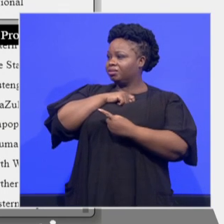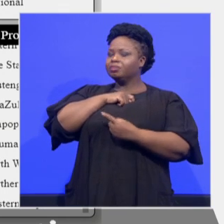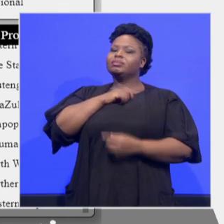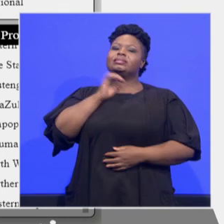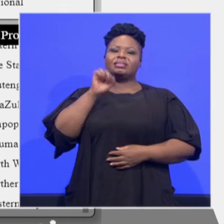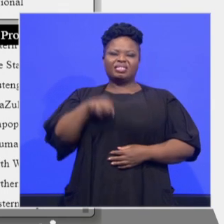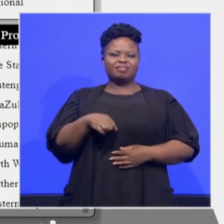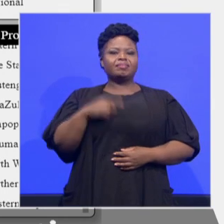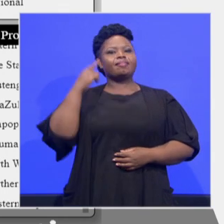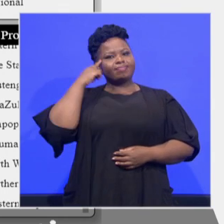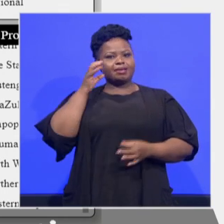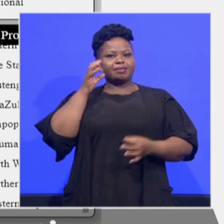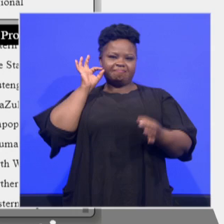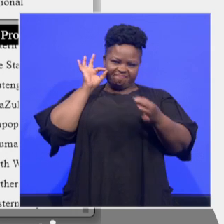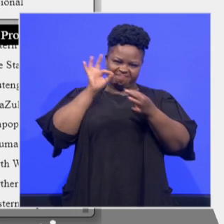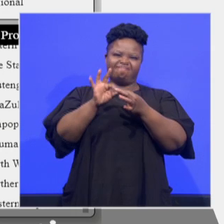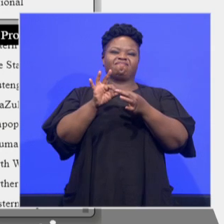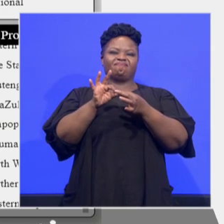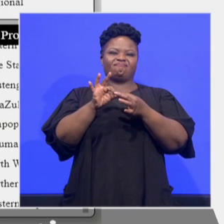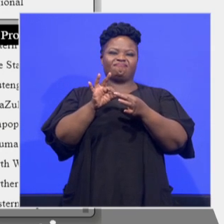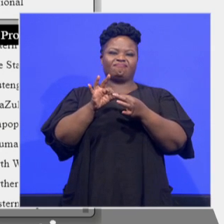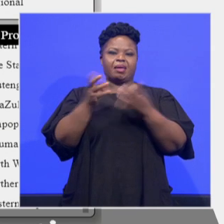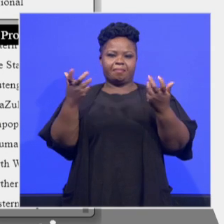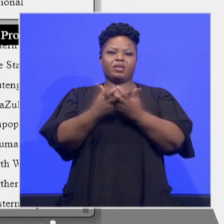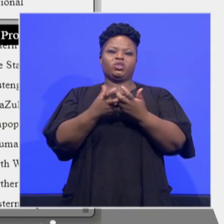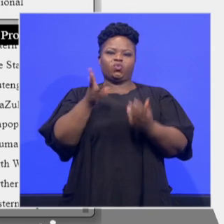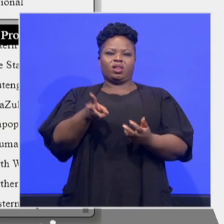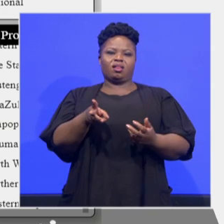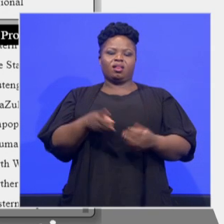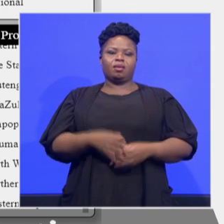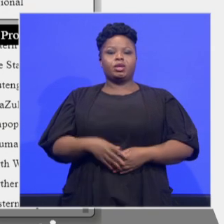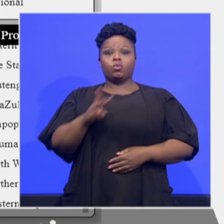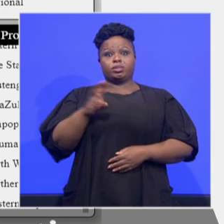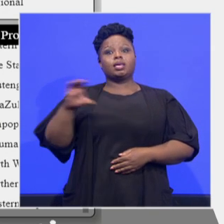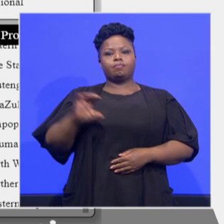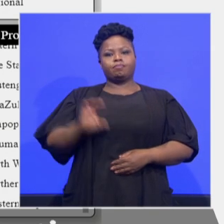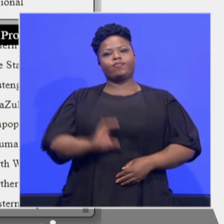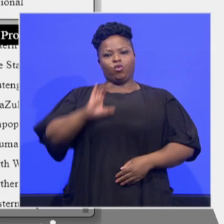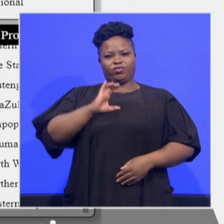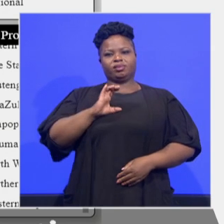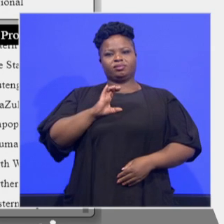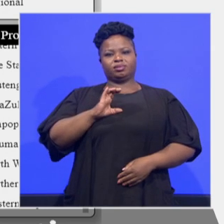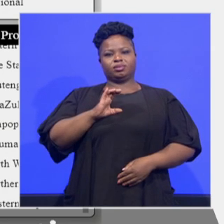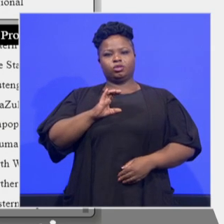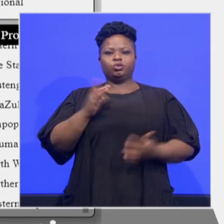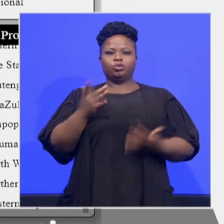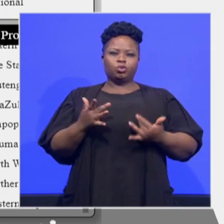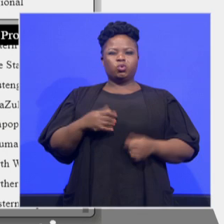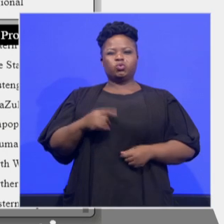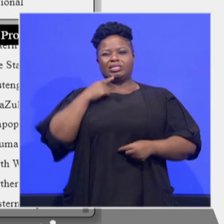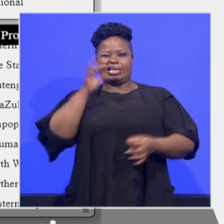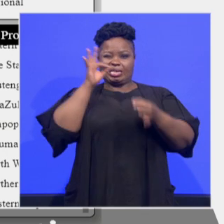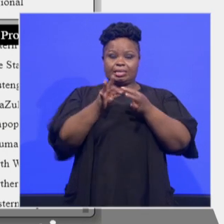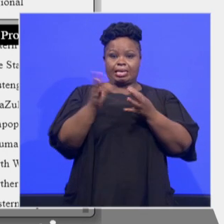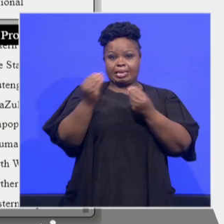we can be quite confident with the Western Cape, with the margin of error.